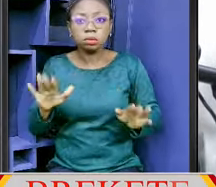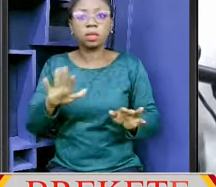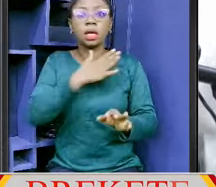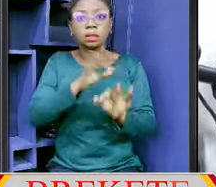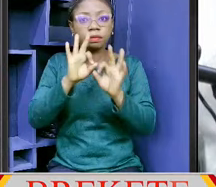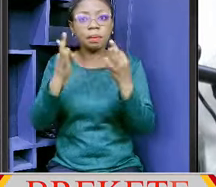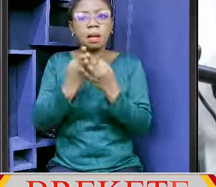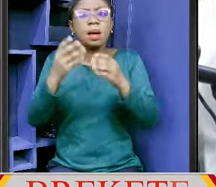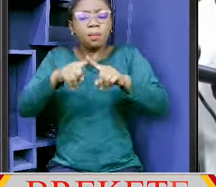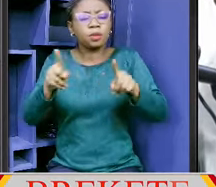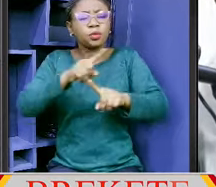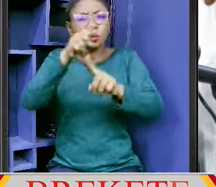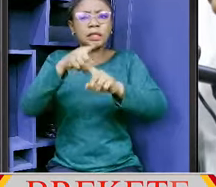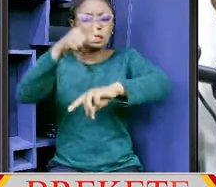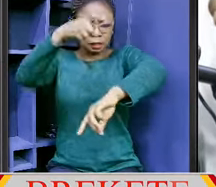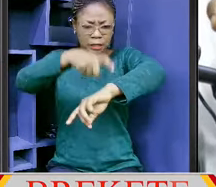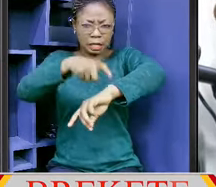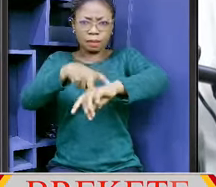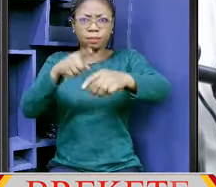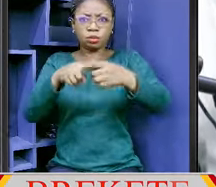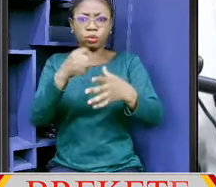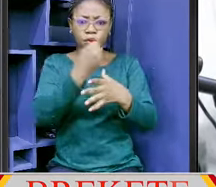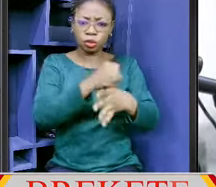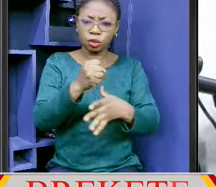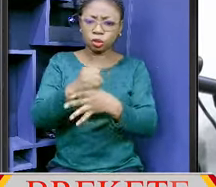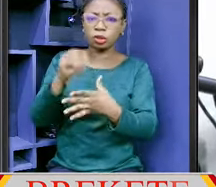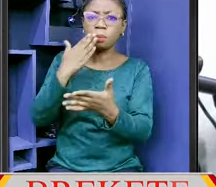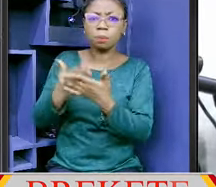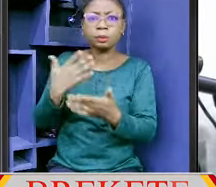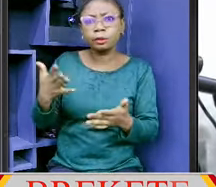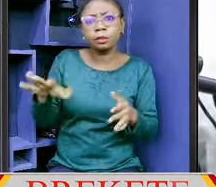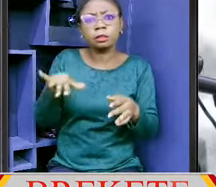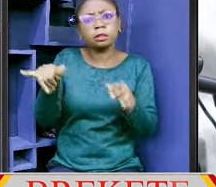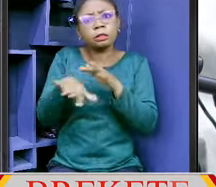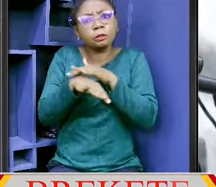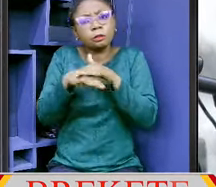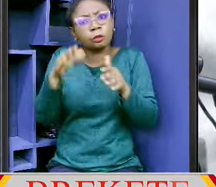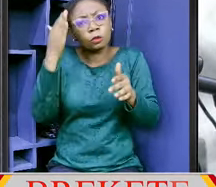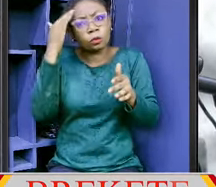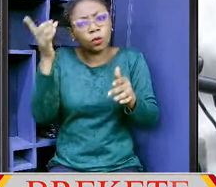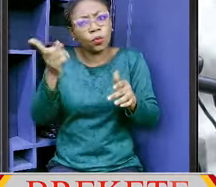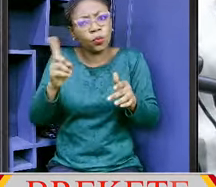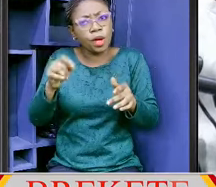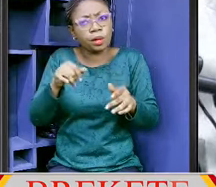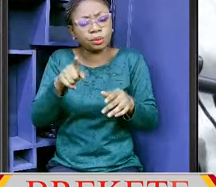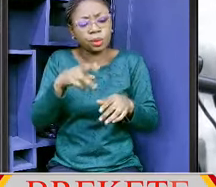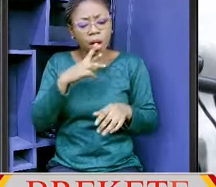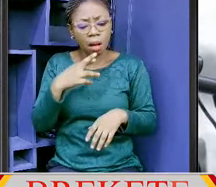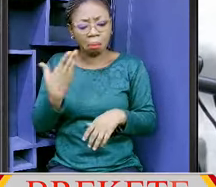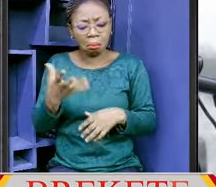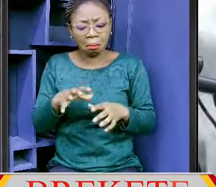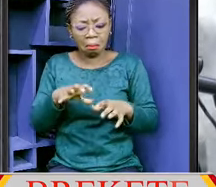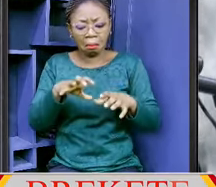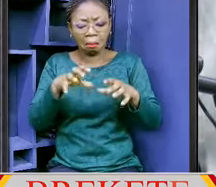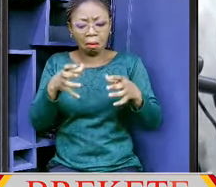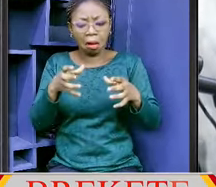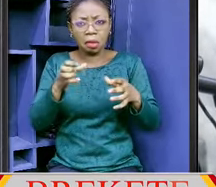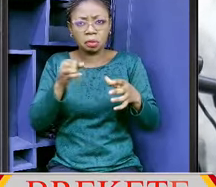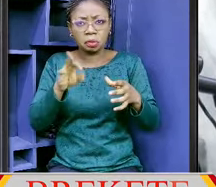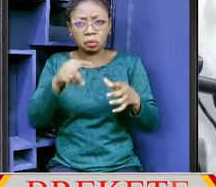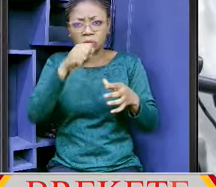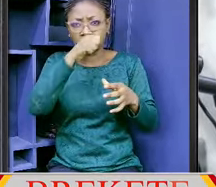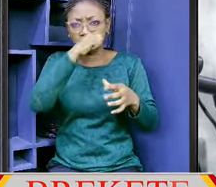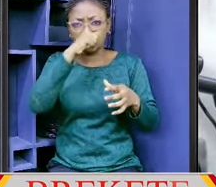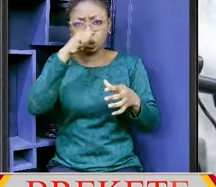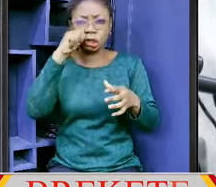when it is time to share palliatives, they don't know where you are. Bunch of thieves, Barayi, Indioshi, and